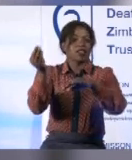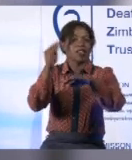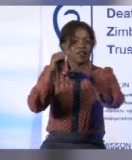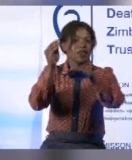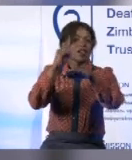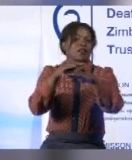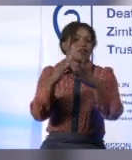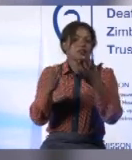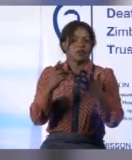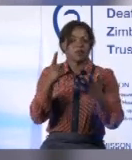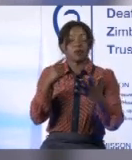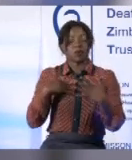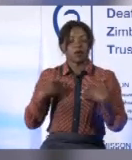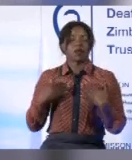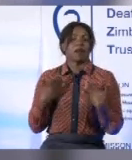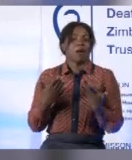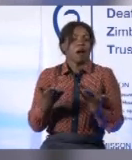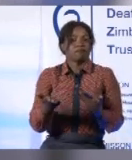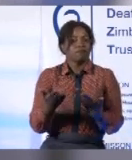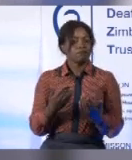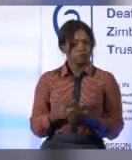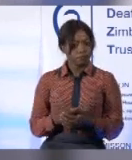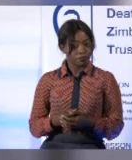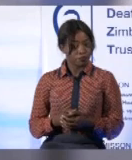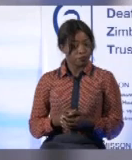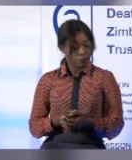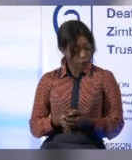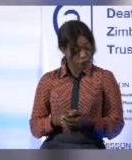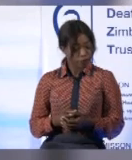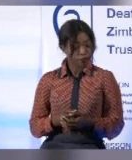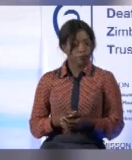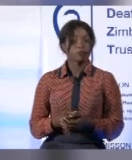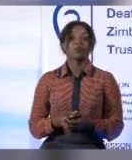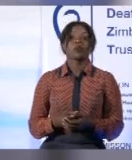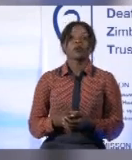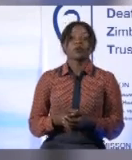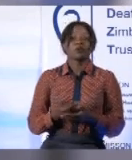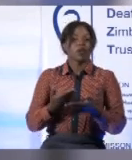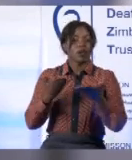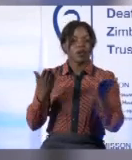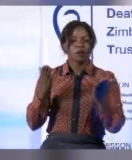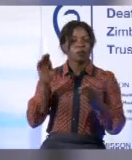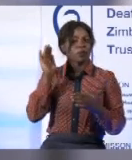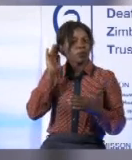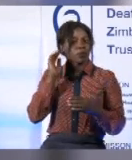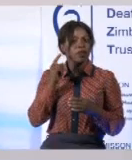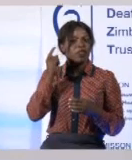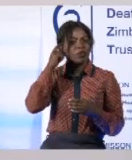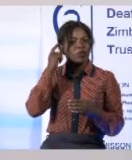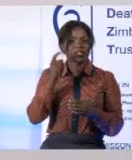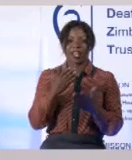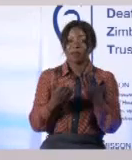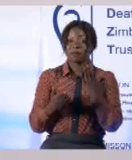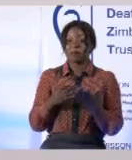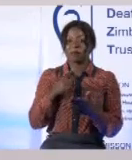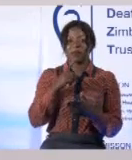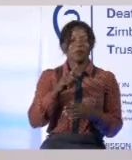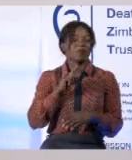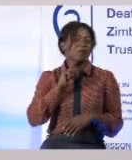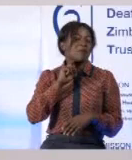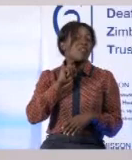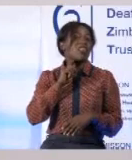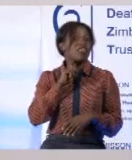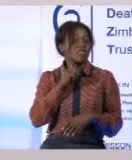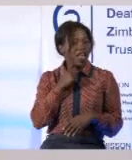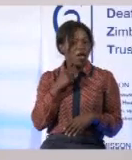to get to the pleasure point that you want to get to. Yeah. Sure. Anybody hearing would think that you guys are just